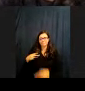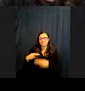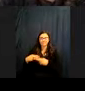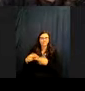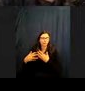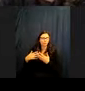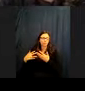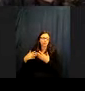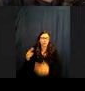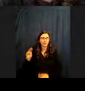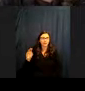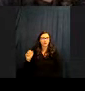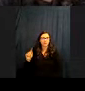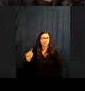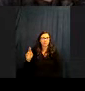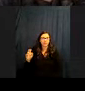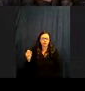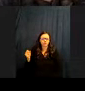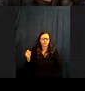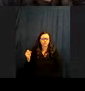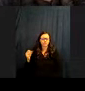matters paintings.